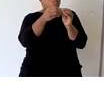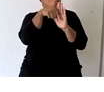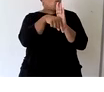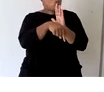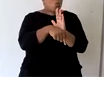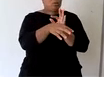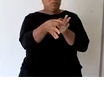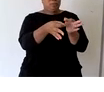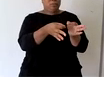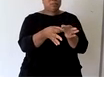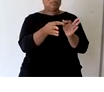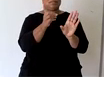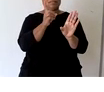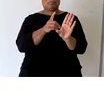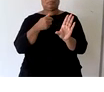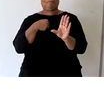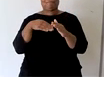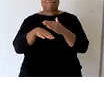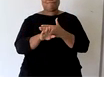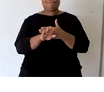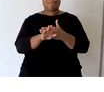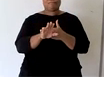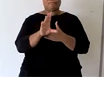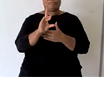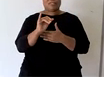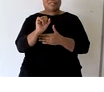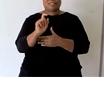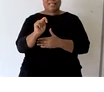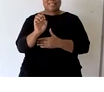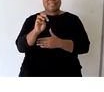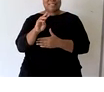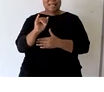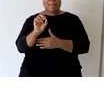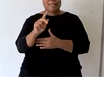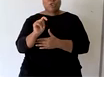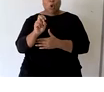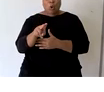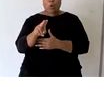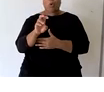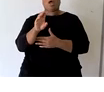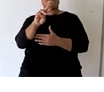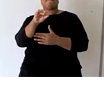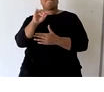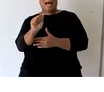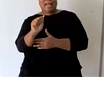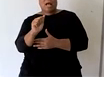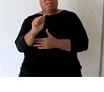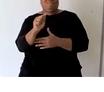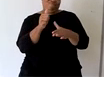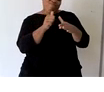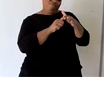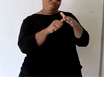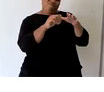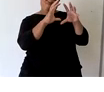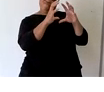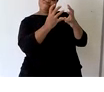So the disability that I was born with is called dysautonomia, and it kind of falls under the umbrella of